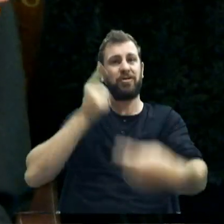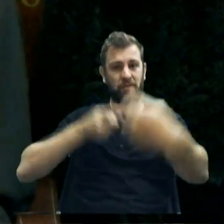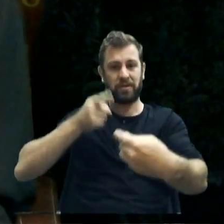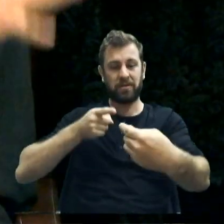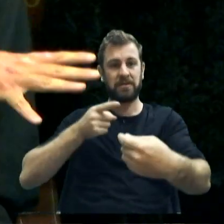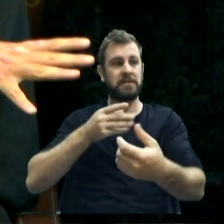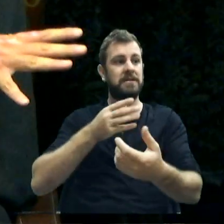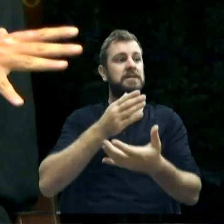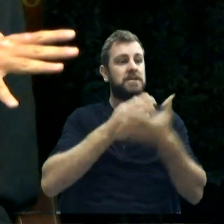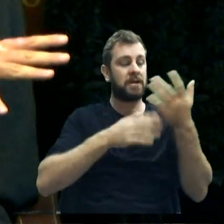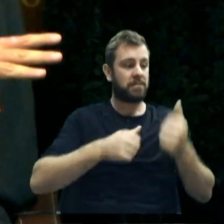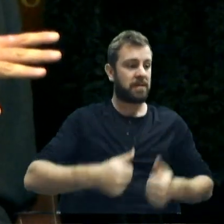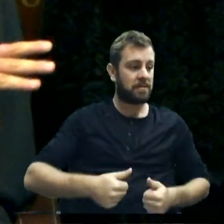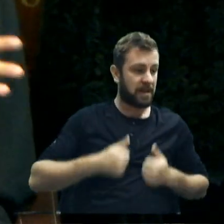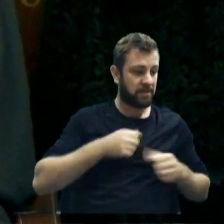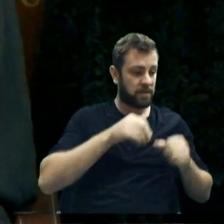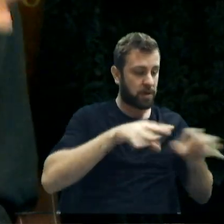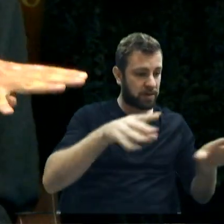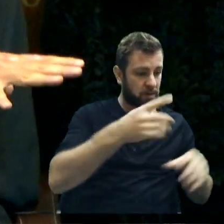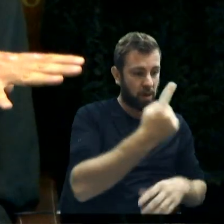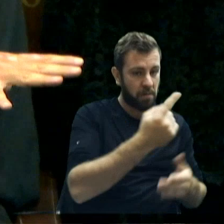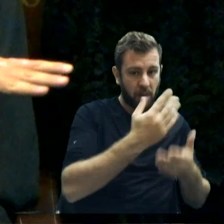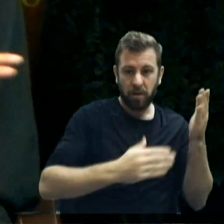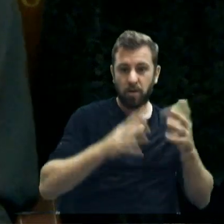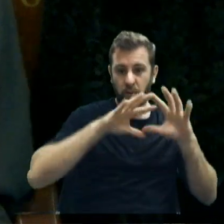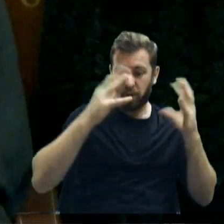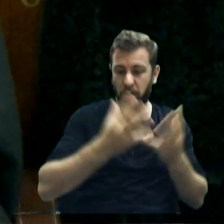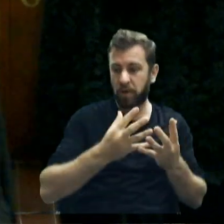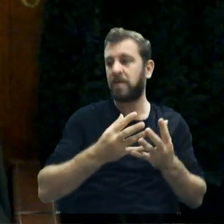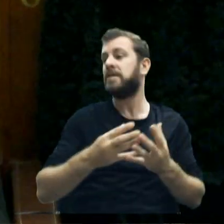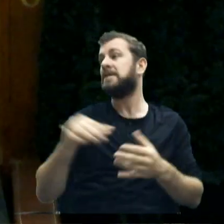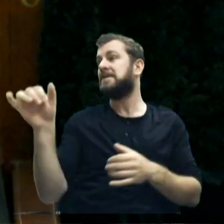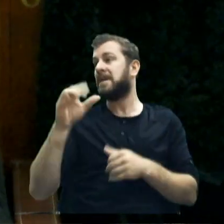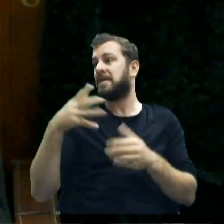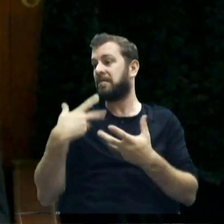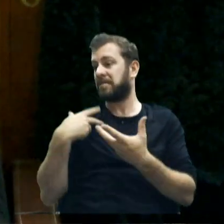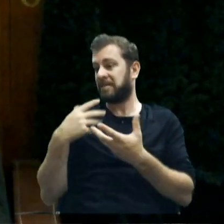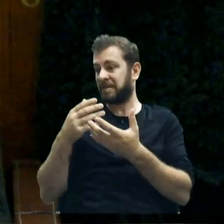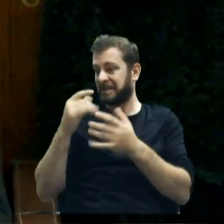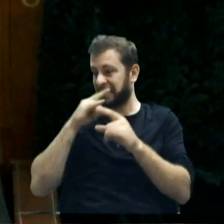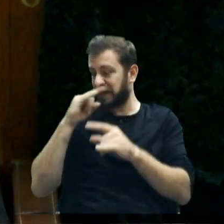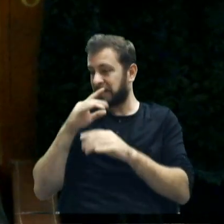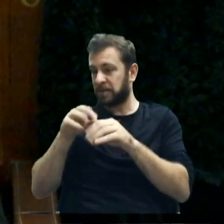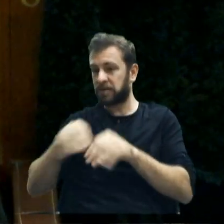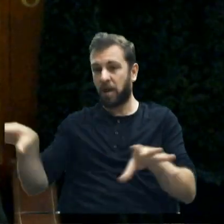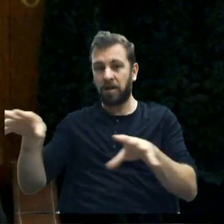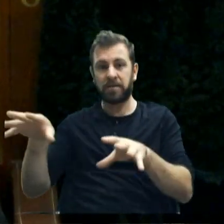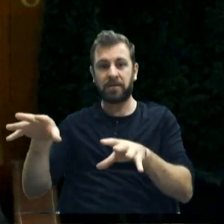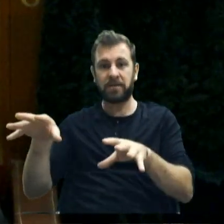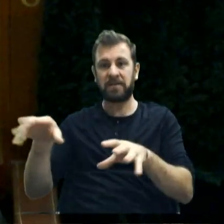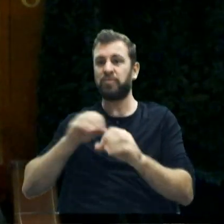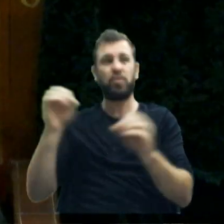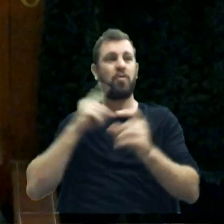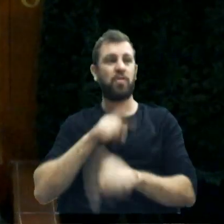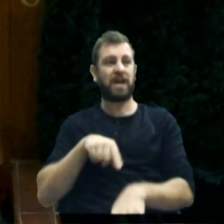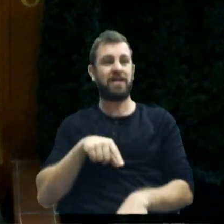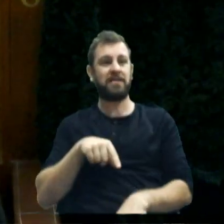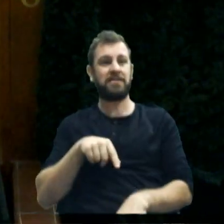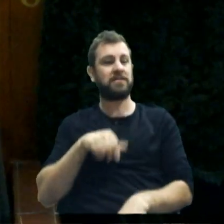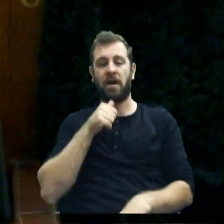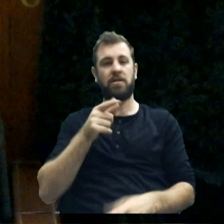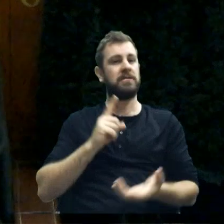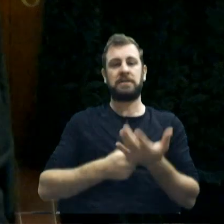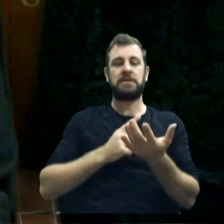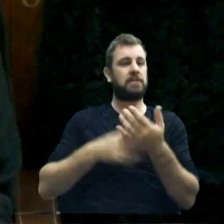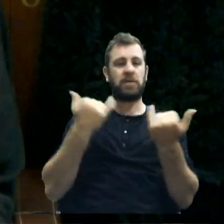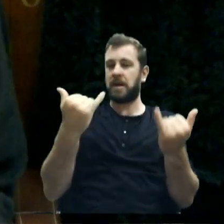are lost in one part of the world, whereas those same amount of kids are lost, let's say, in Bahrain and Yemen, and there's zero reaction. That's not my discussion.